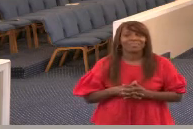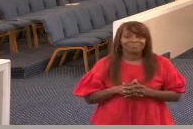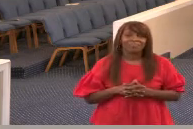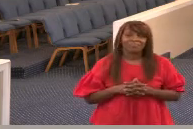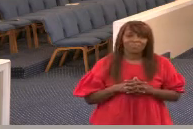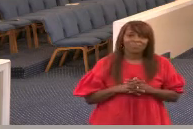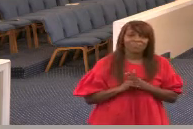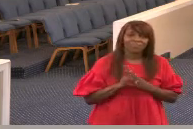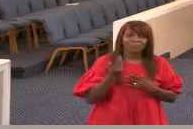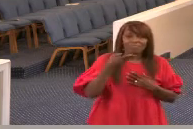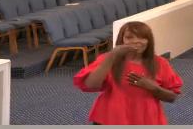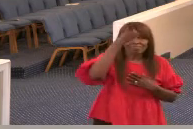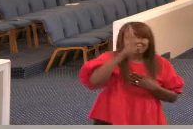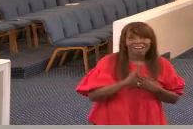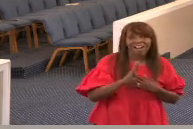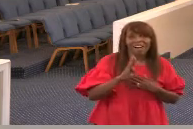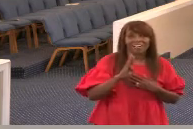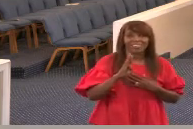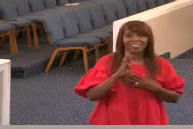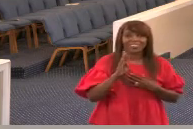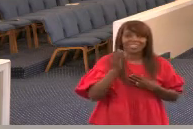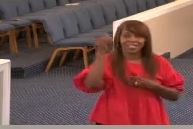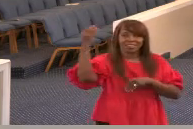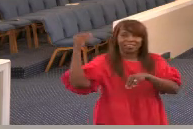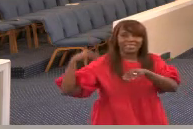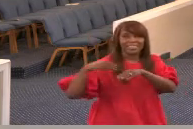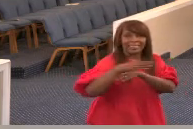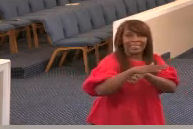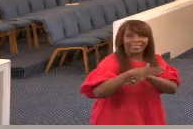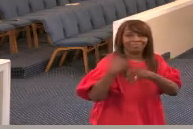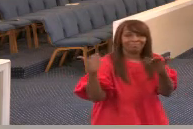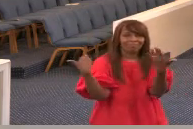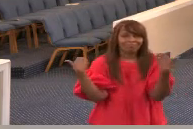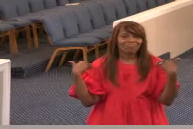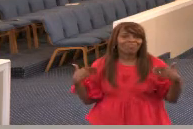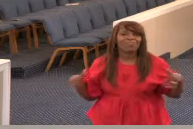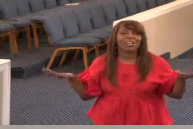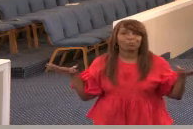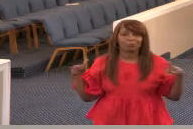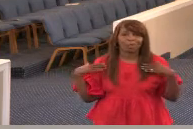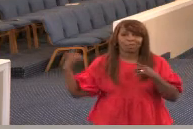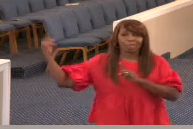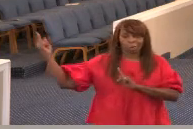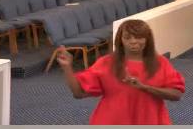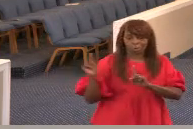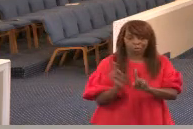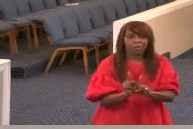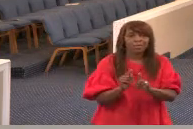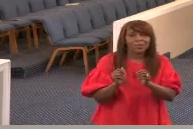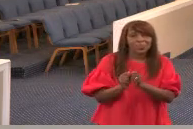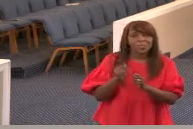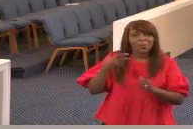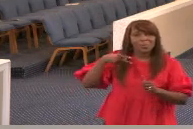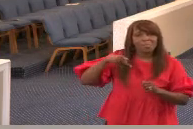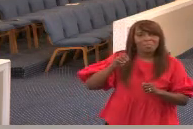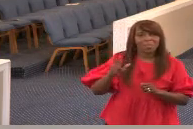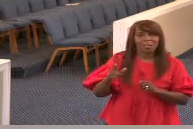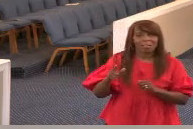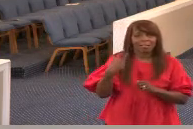God put on dispatch an angel to speak to